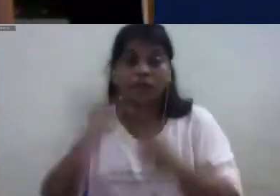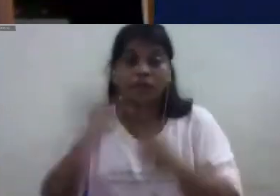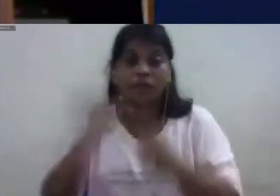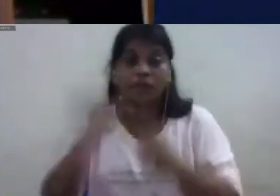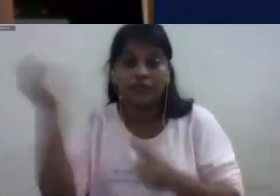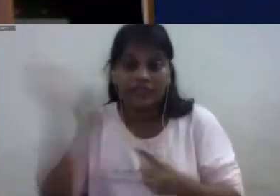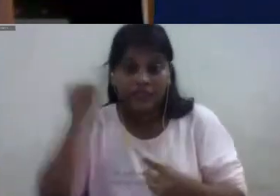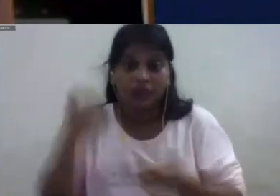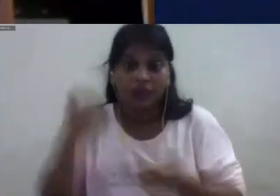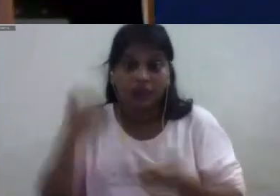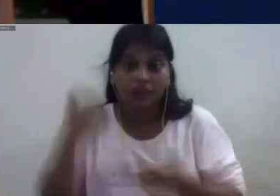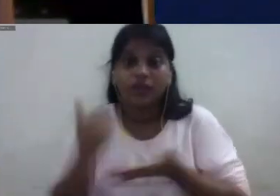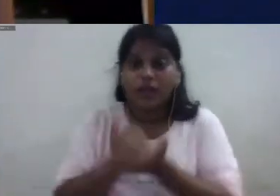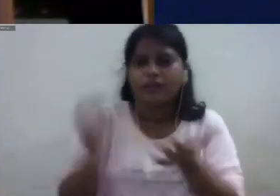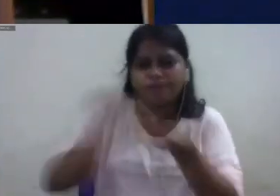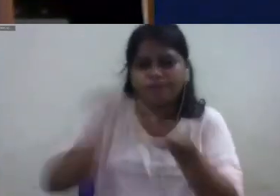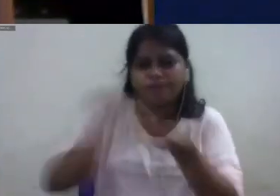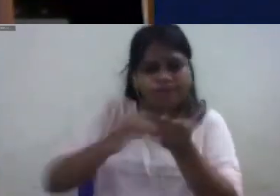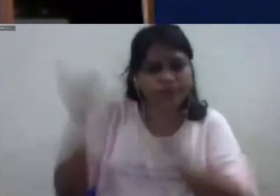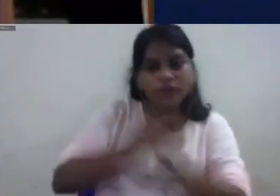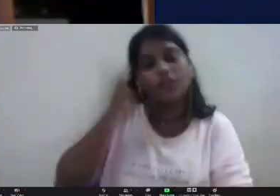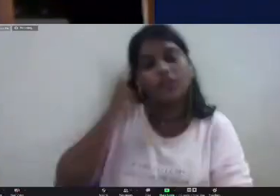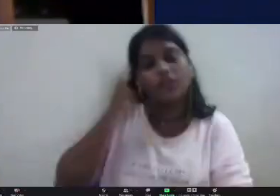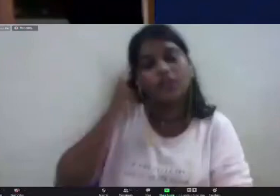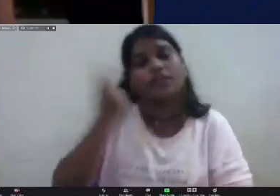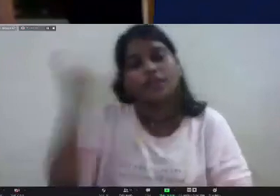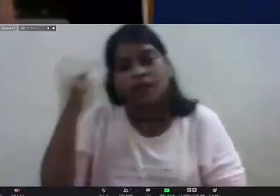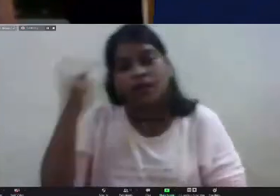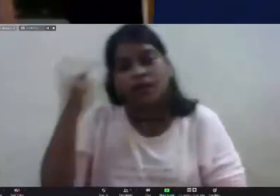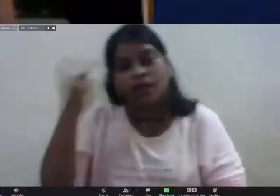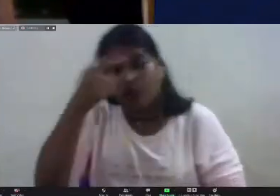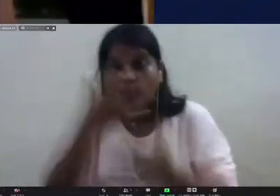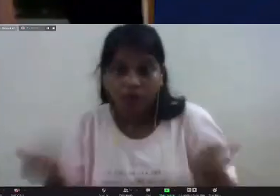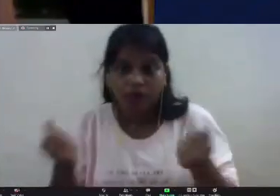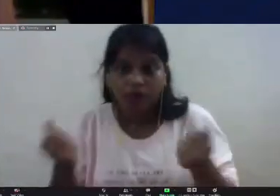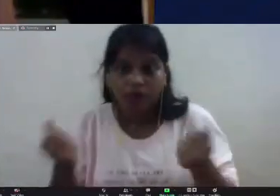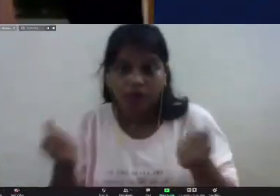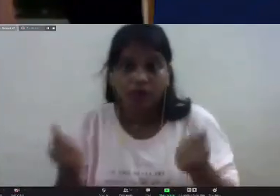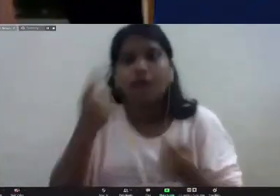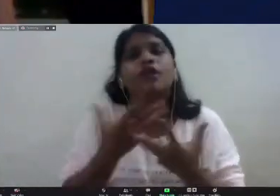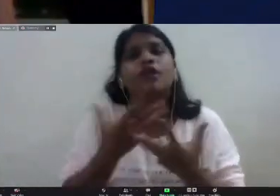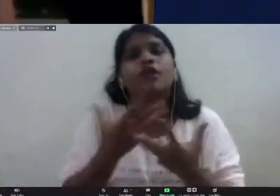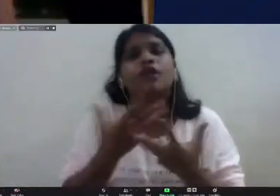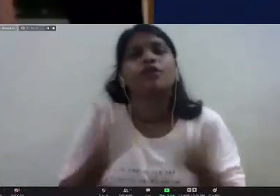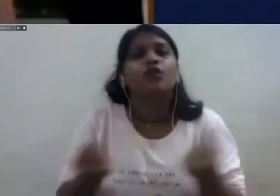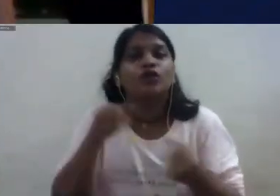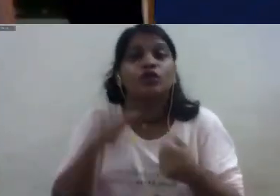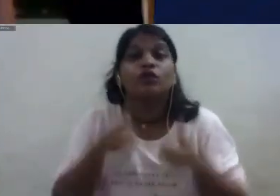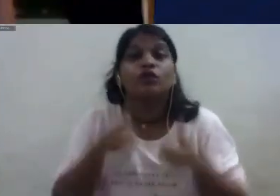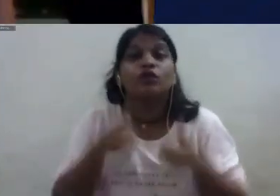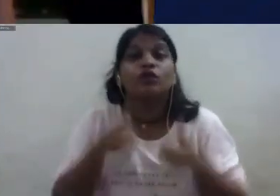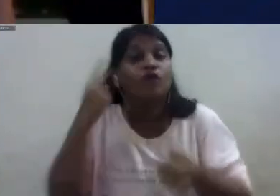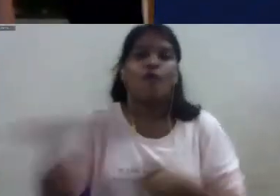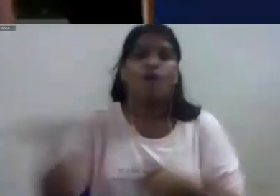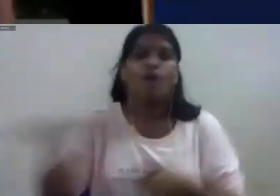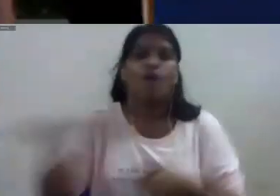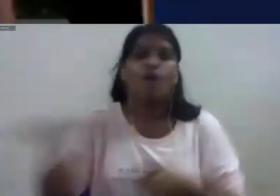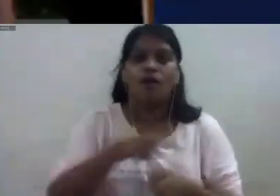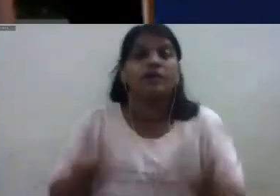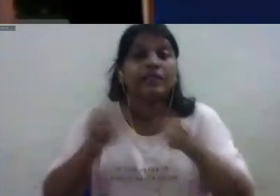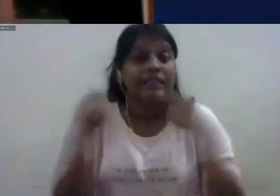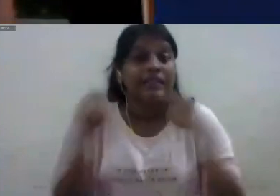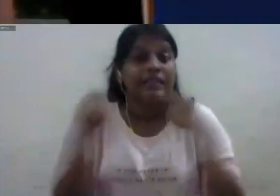helps us redesign our thinking for problem solving and finding solutions that do good for all, and taking the teams along